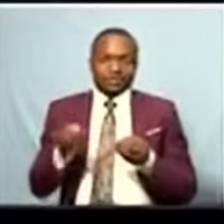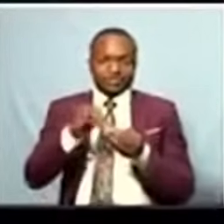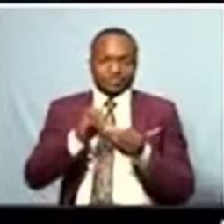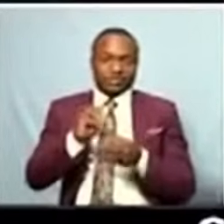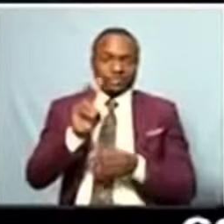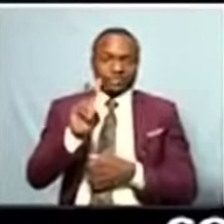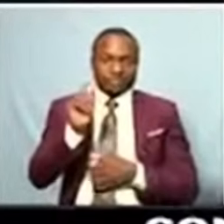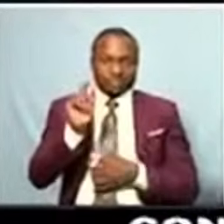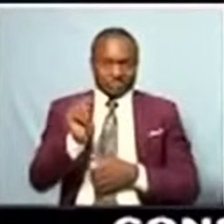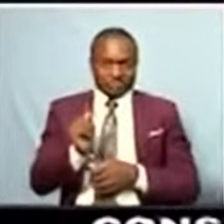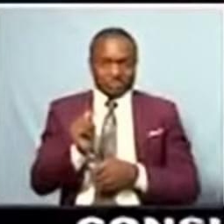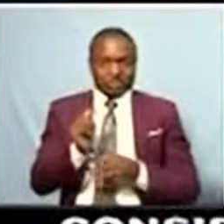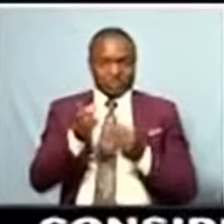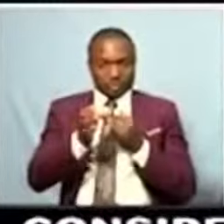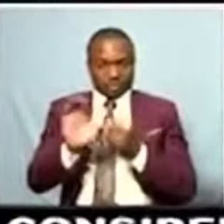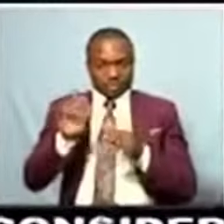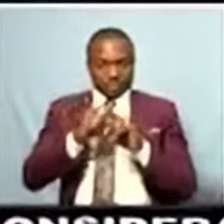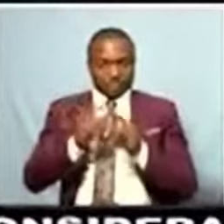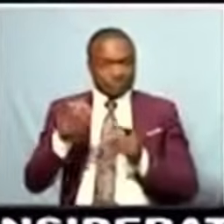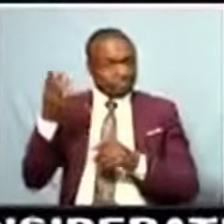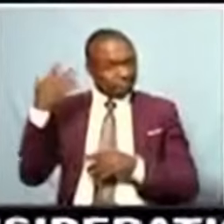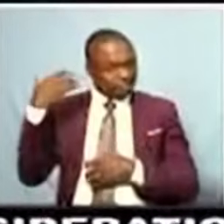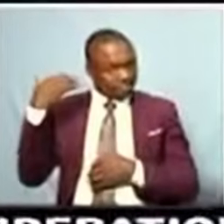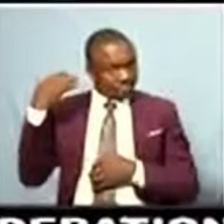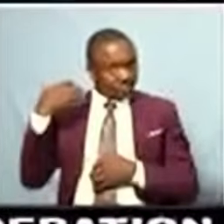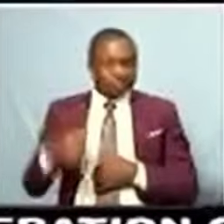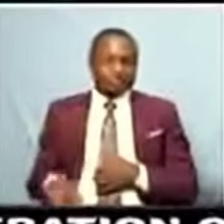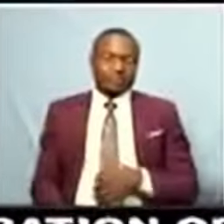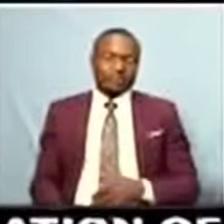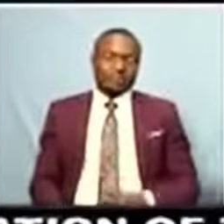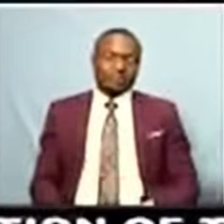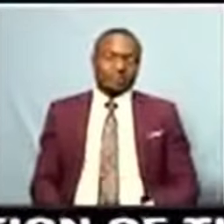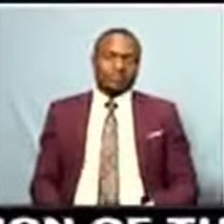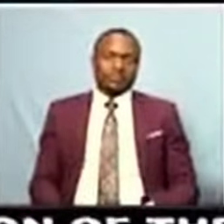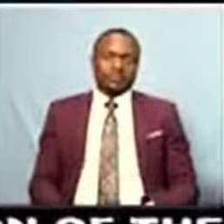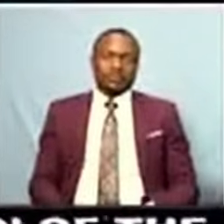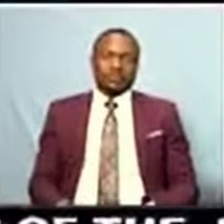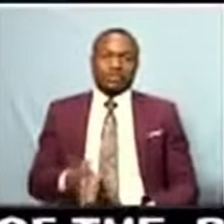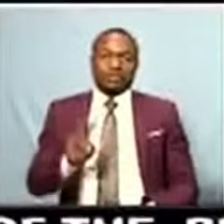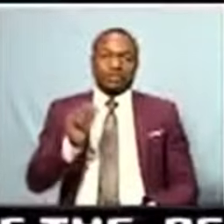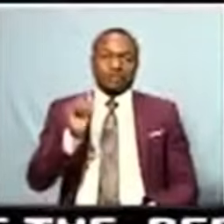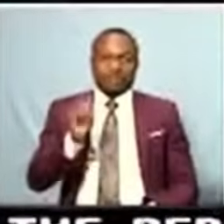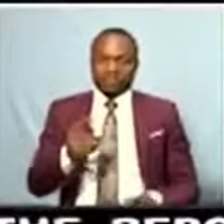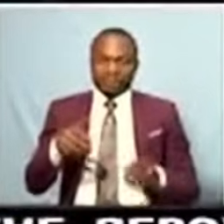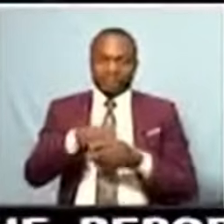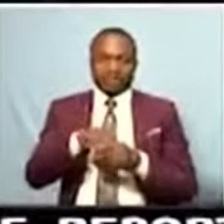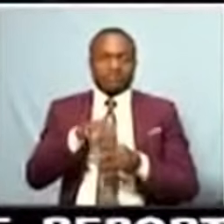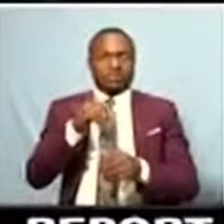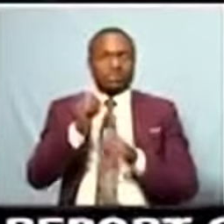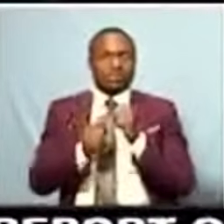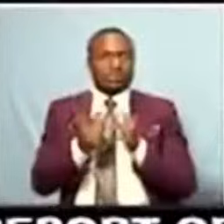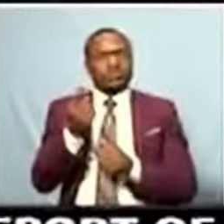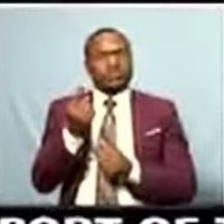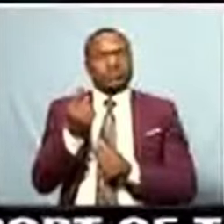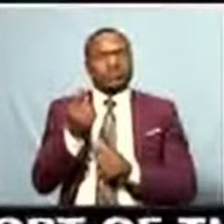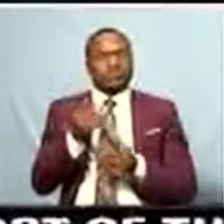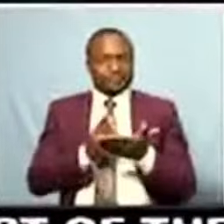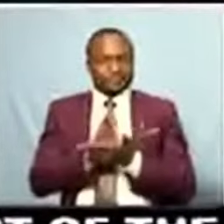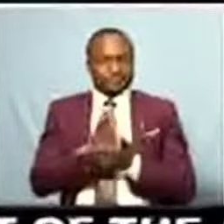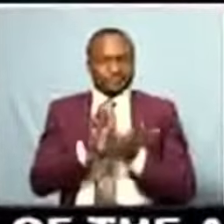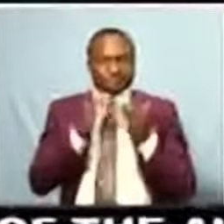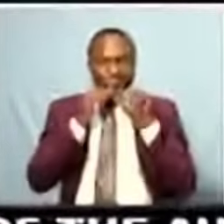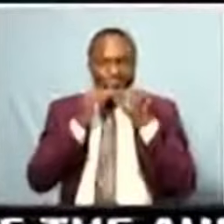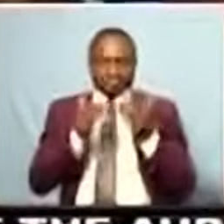VAT component when all along we were VAT exclusive? So which is which? Thank